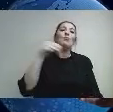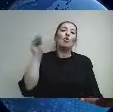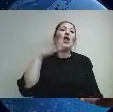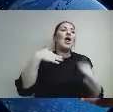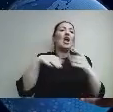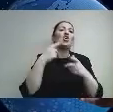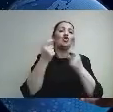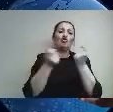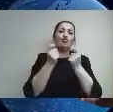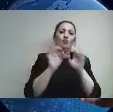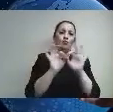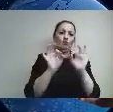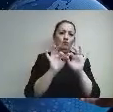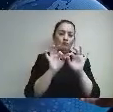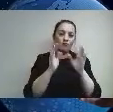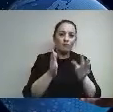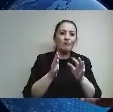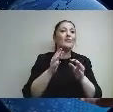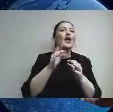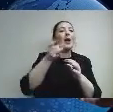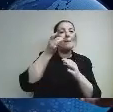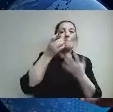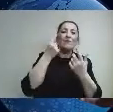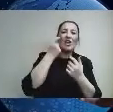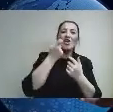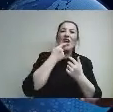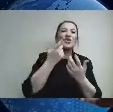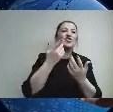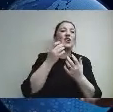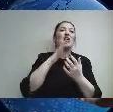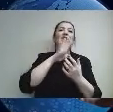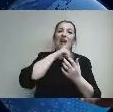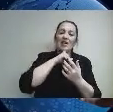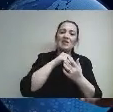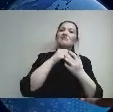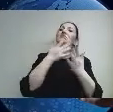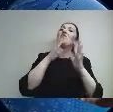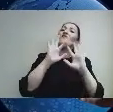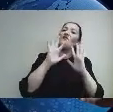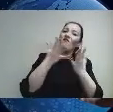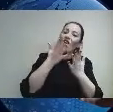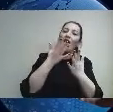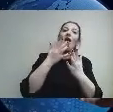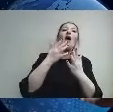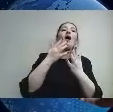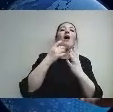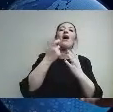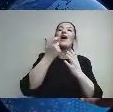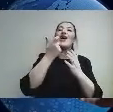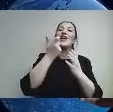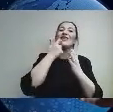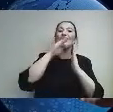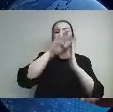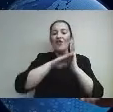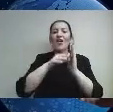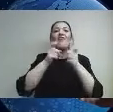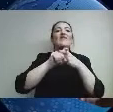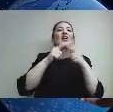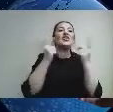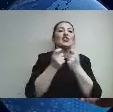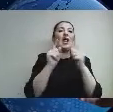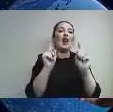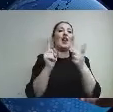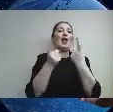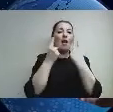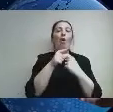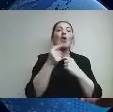Certain disabled individuals outside certain age groups and those who cannot